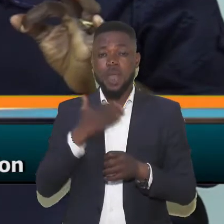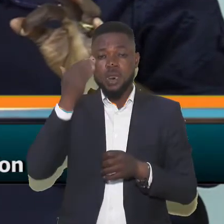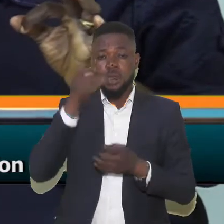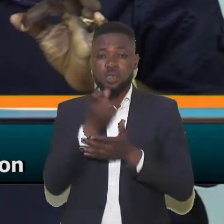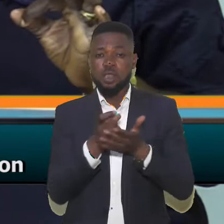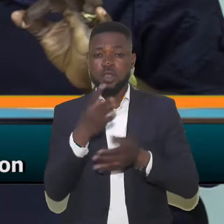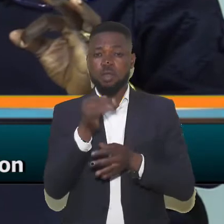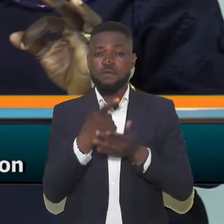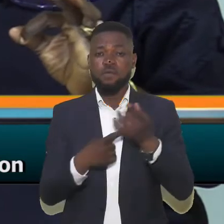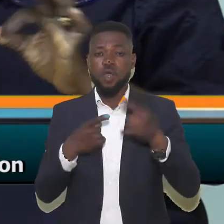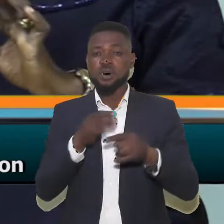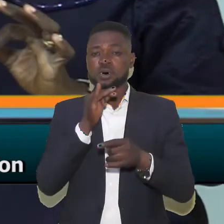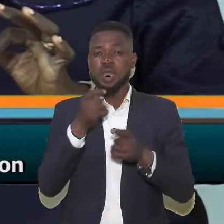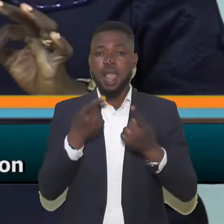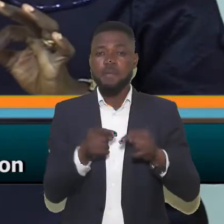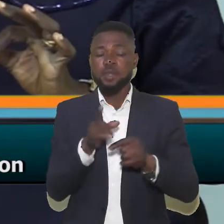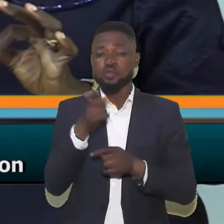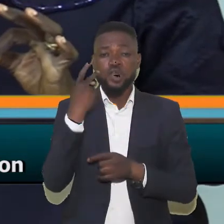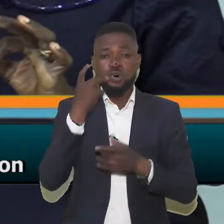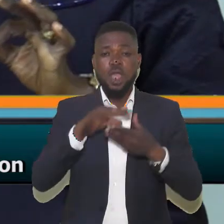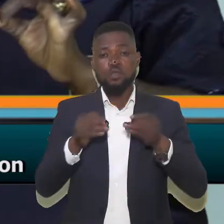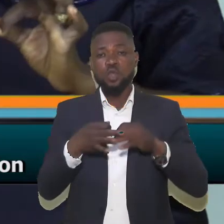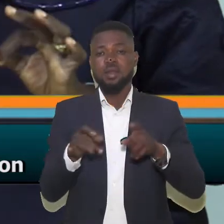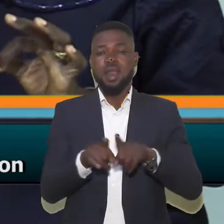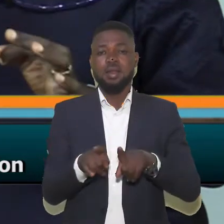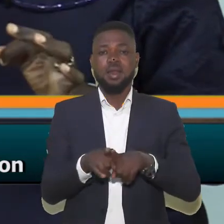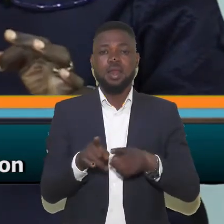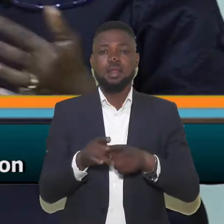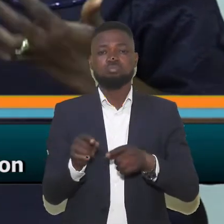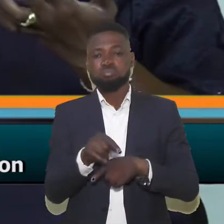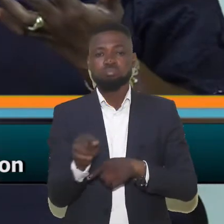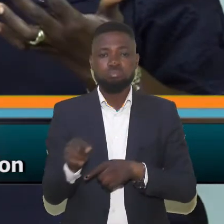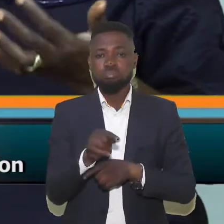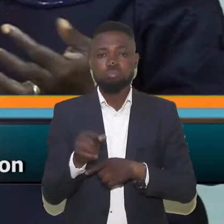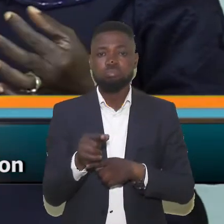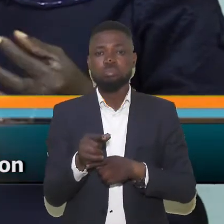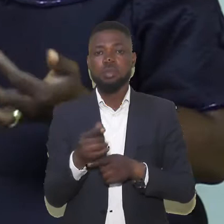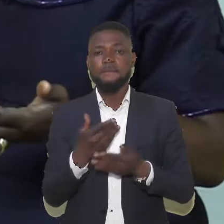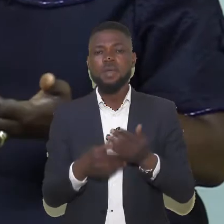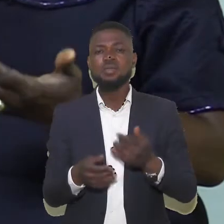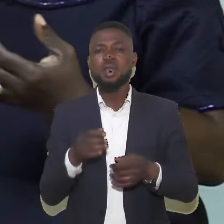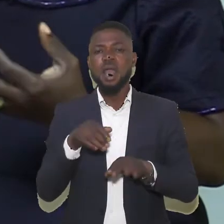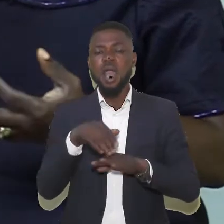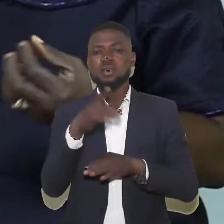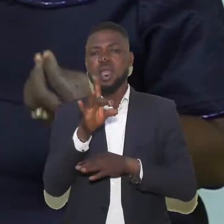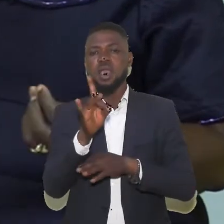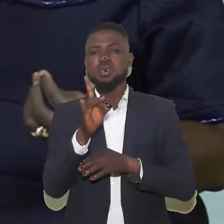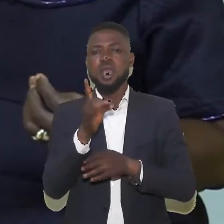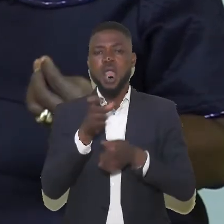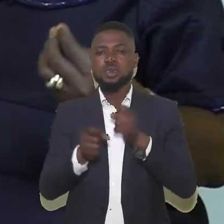minute section of what is actually going on. You see stories like so and so burnt